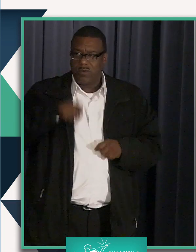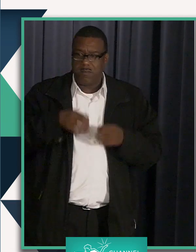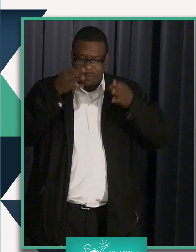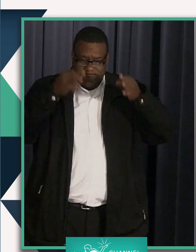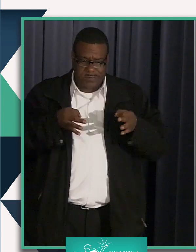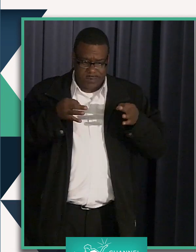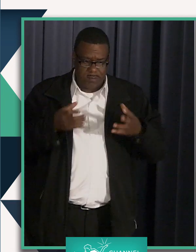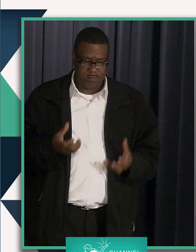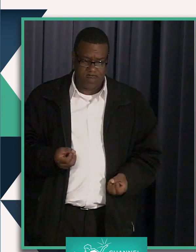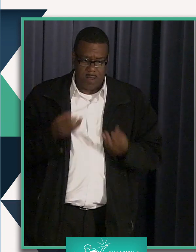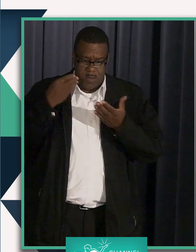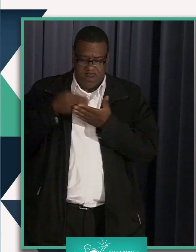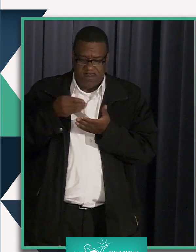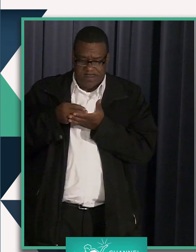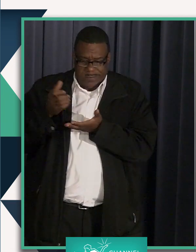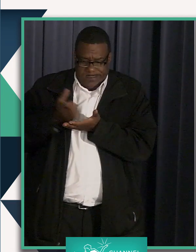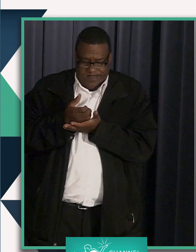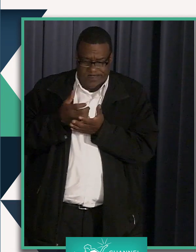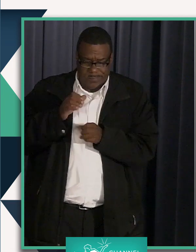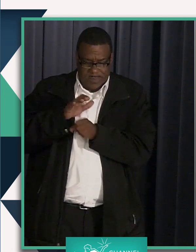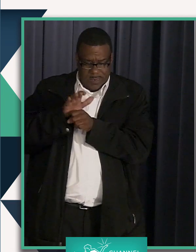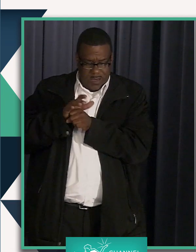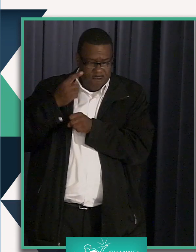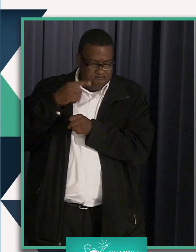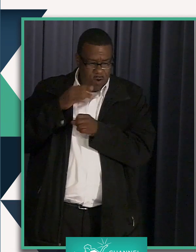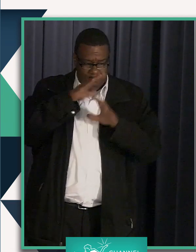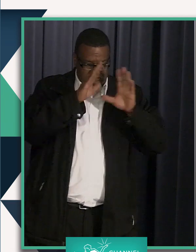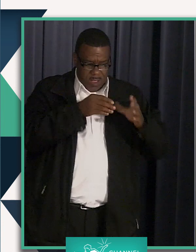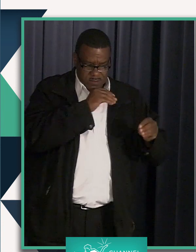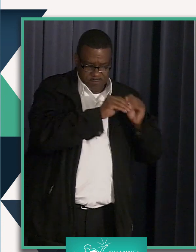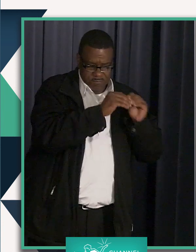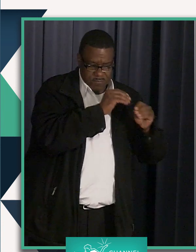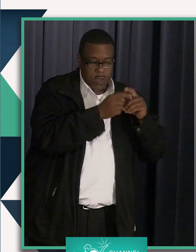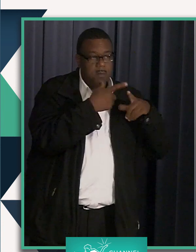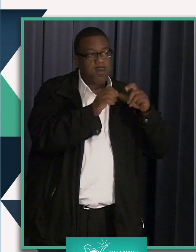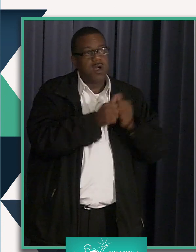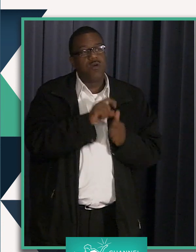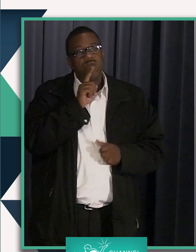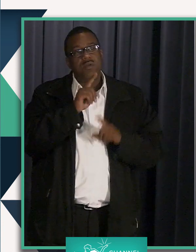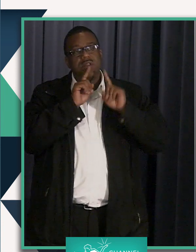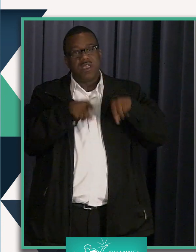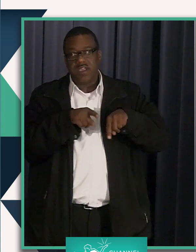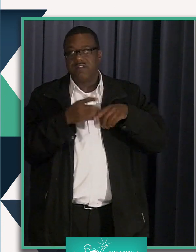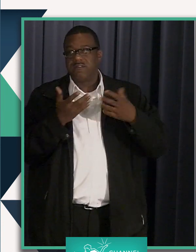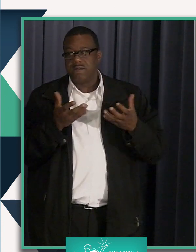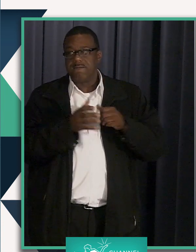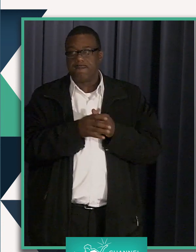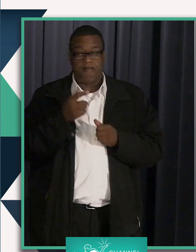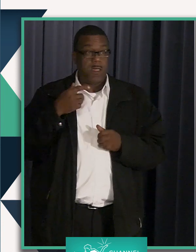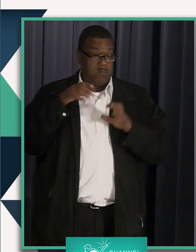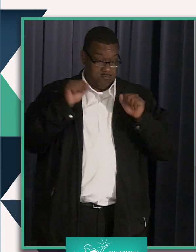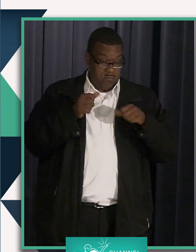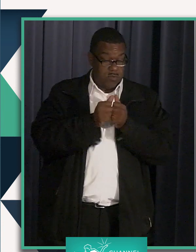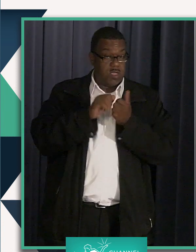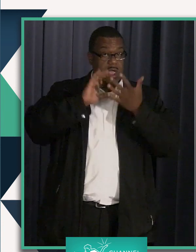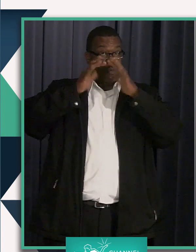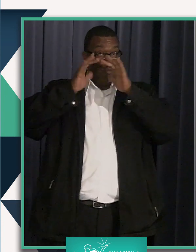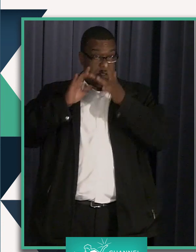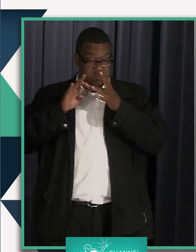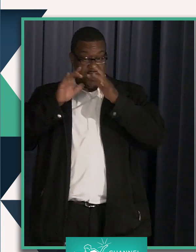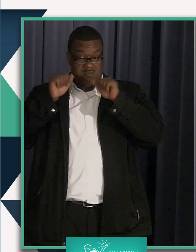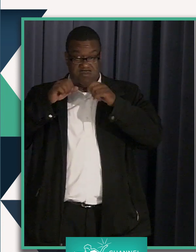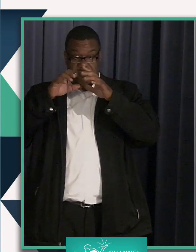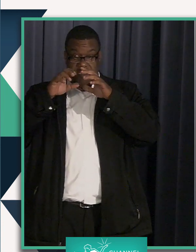how much money am I getting here? Do I have enough to fix up the house? But the answer for sure is, you can go on the website right